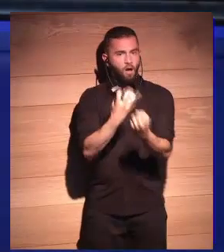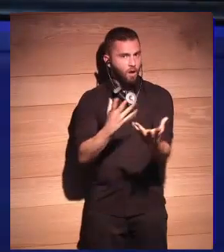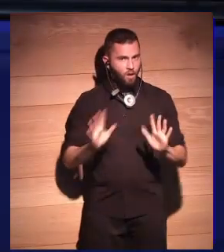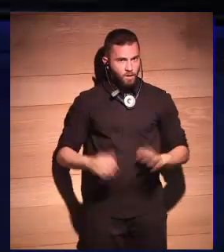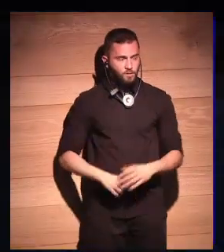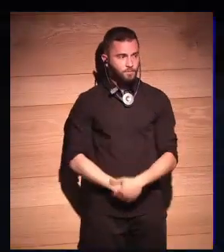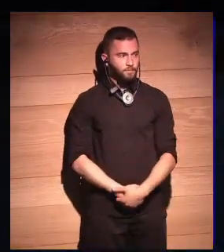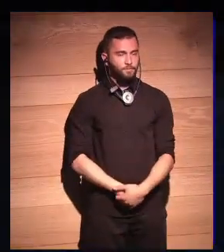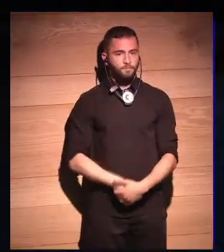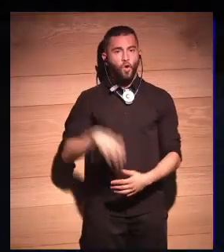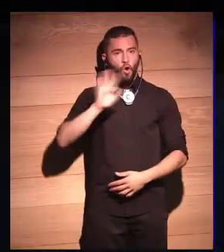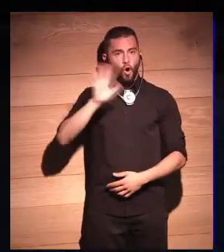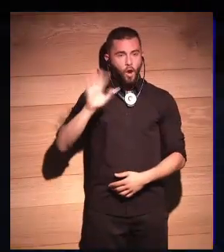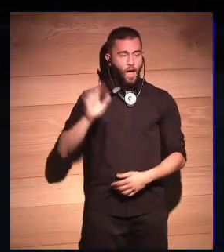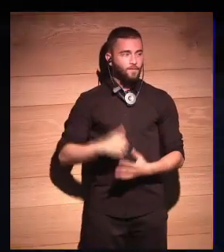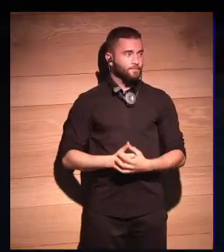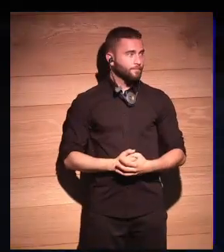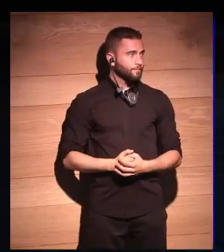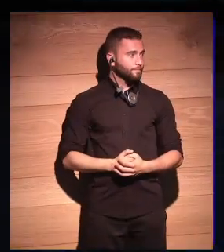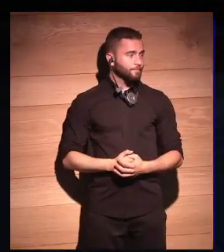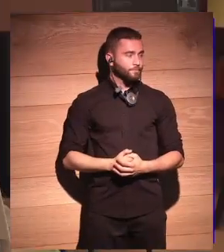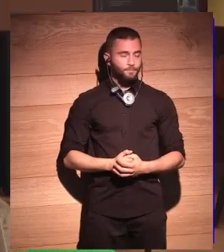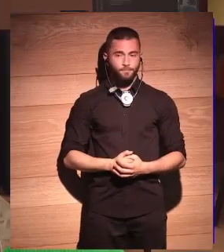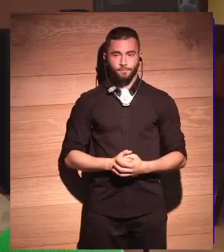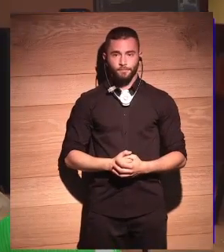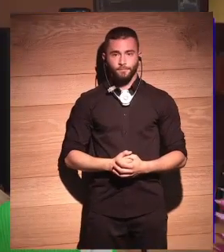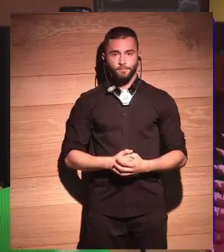Hello, this is a god.